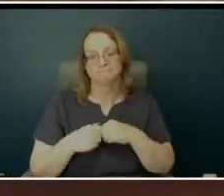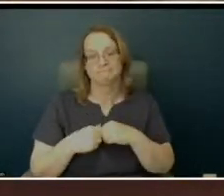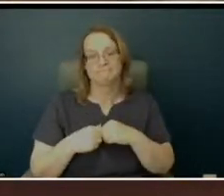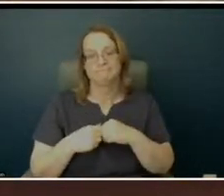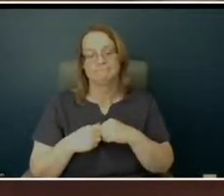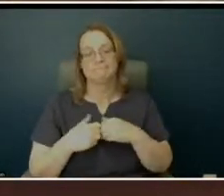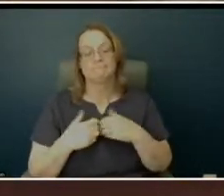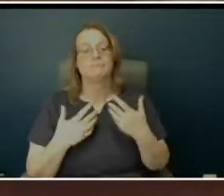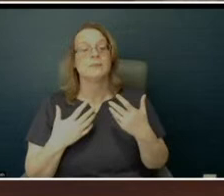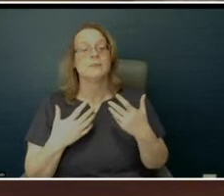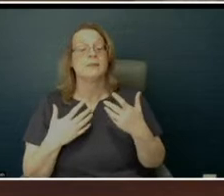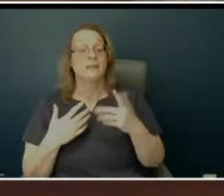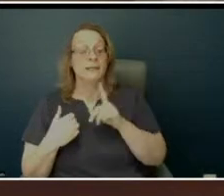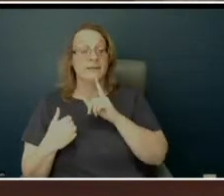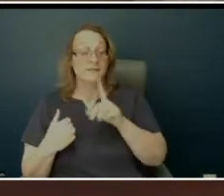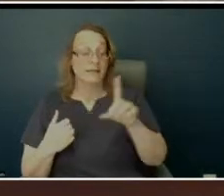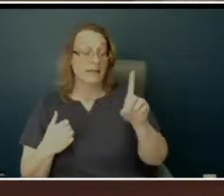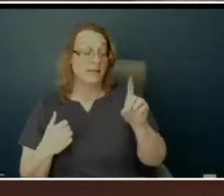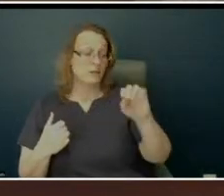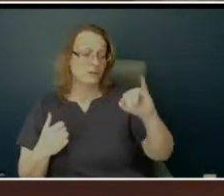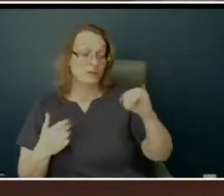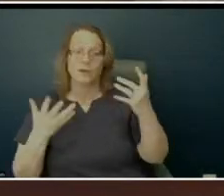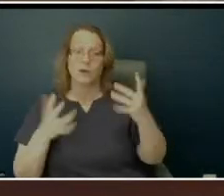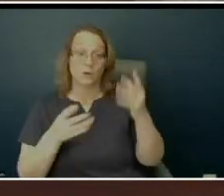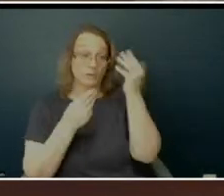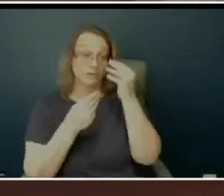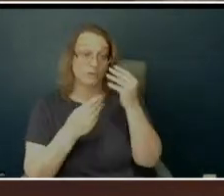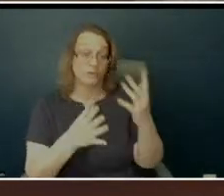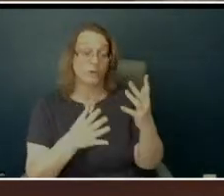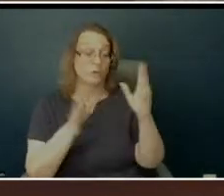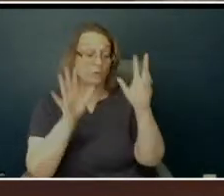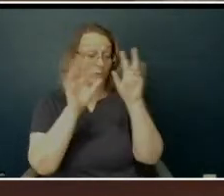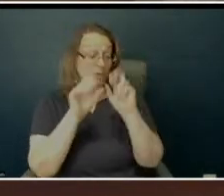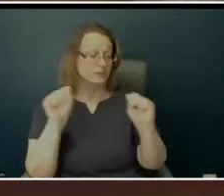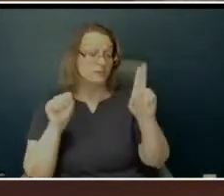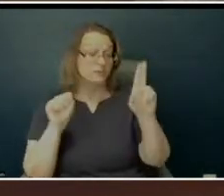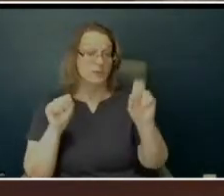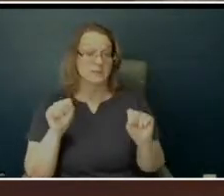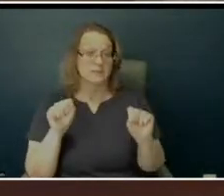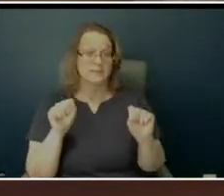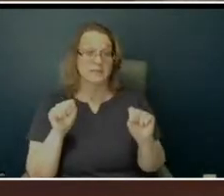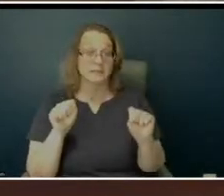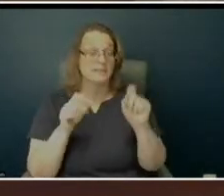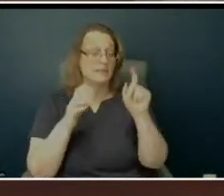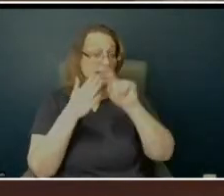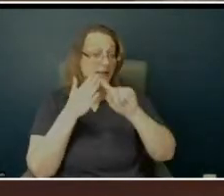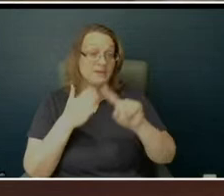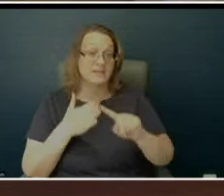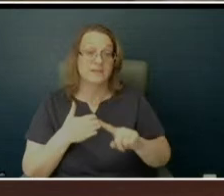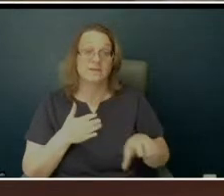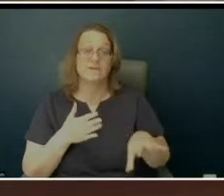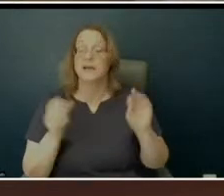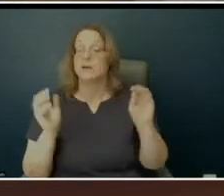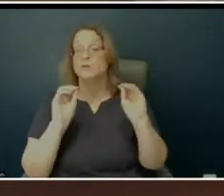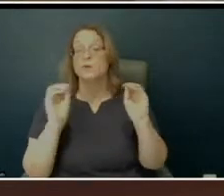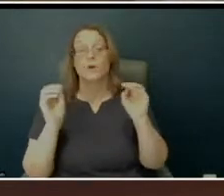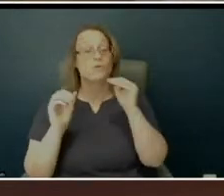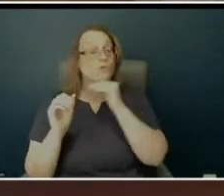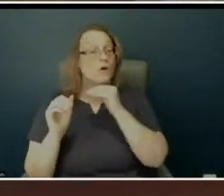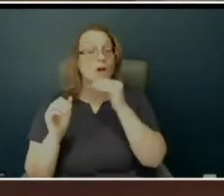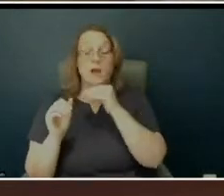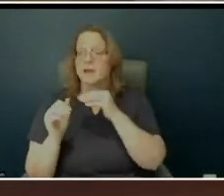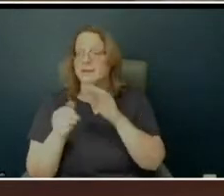President of the United States repeatedly that its investigations had found no fraud sufficient to overturn the results